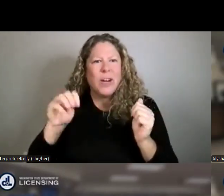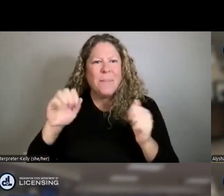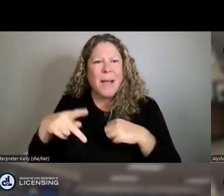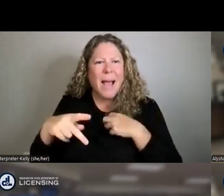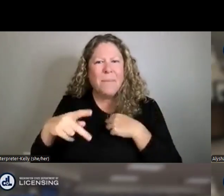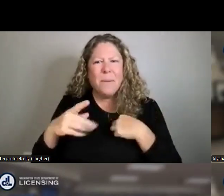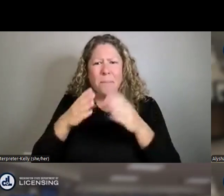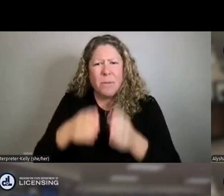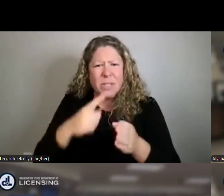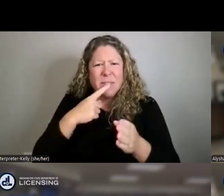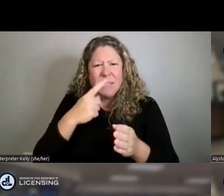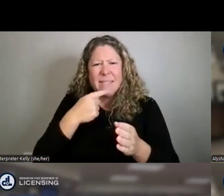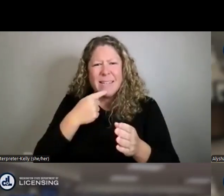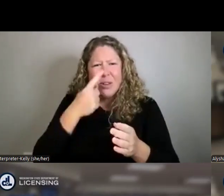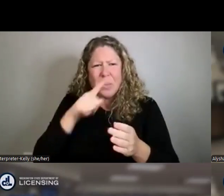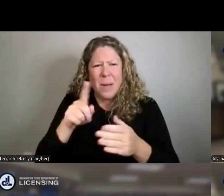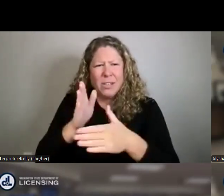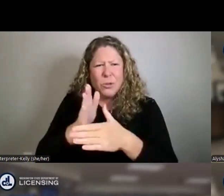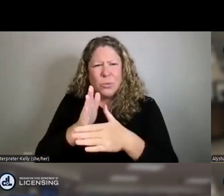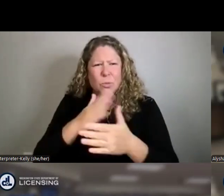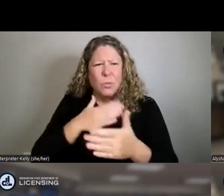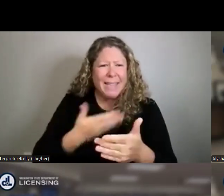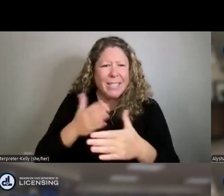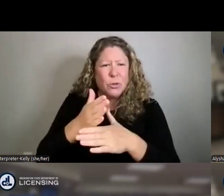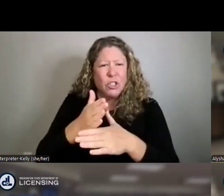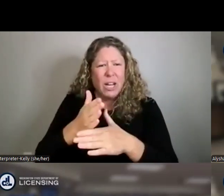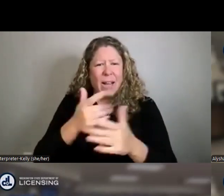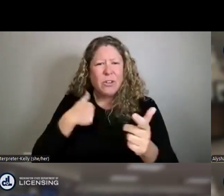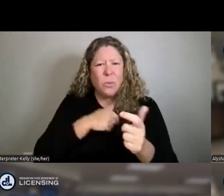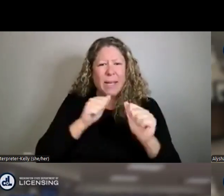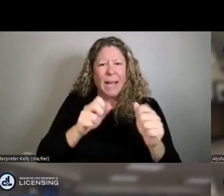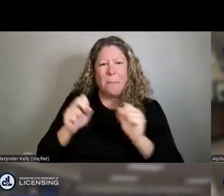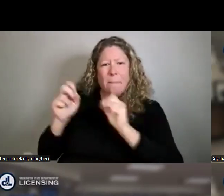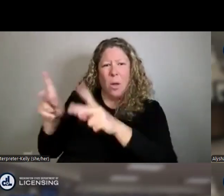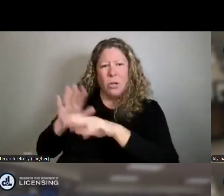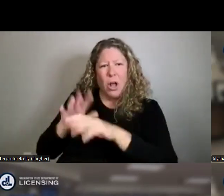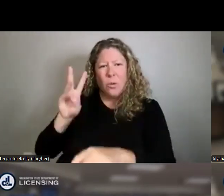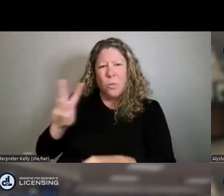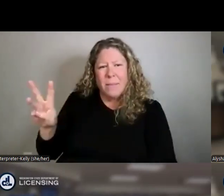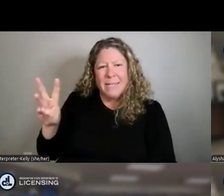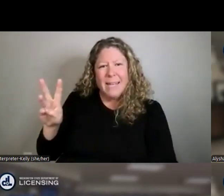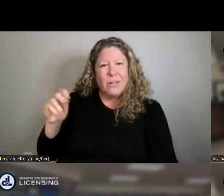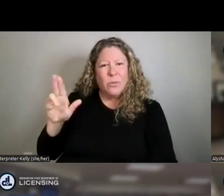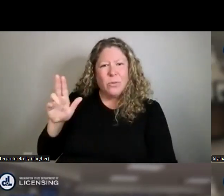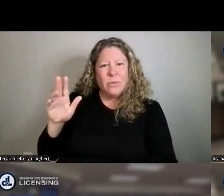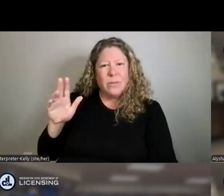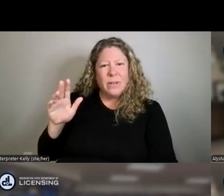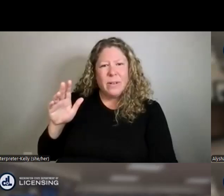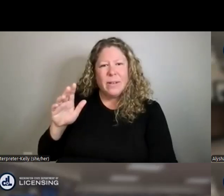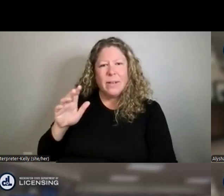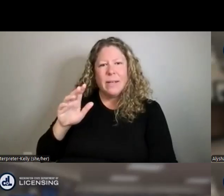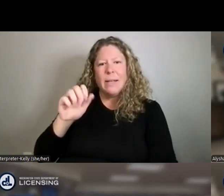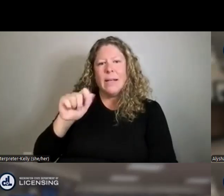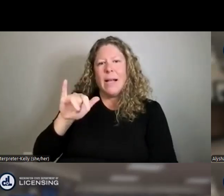to share that with us in a form that we can post it to our website or share it out with attendees? We